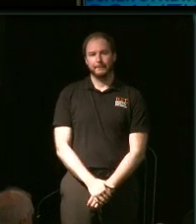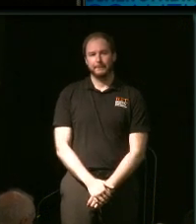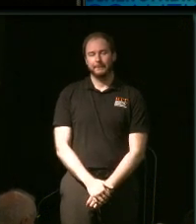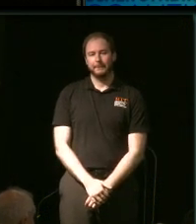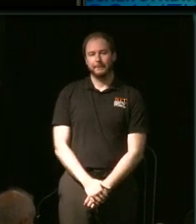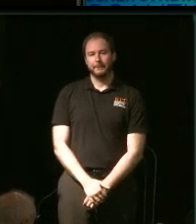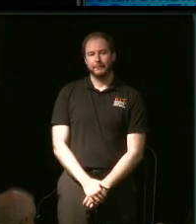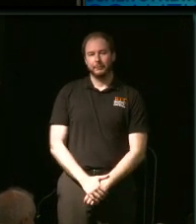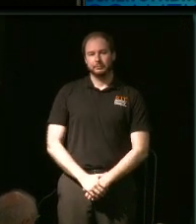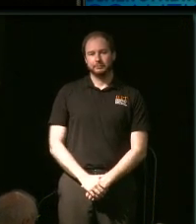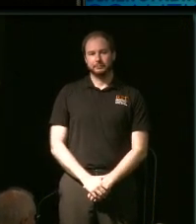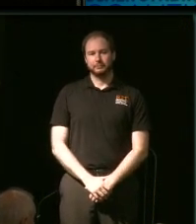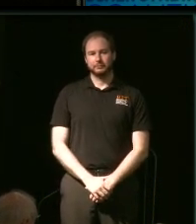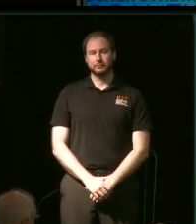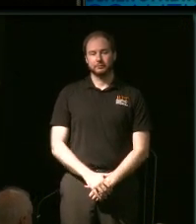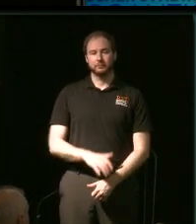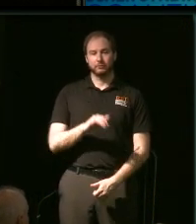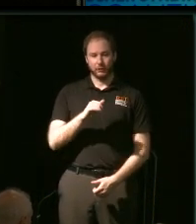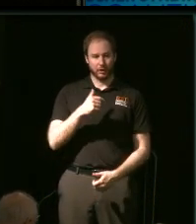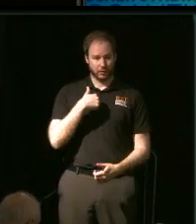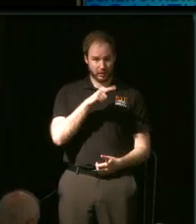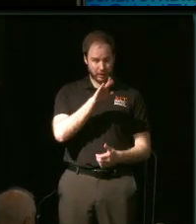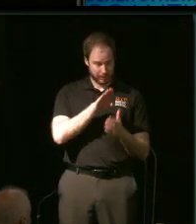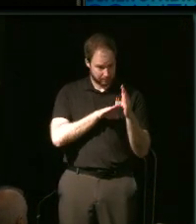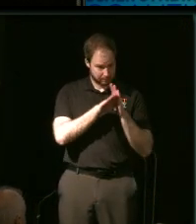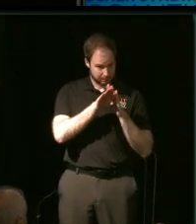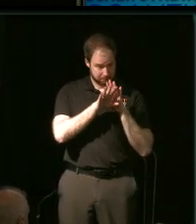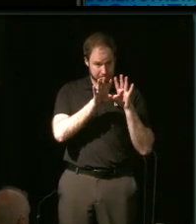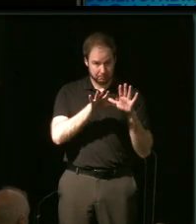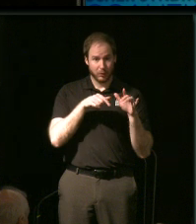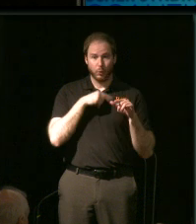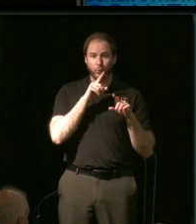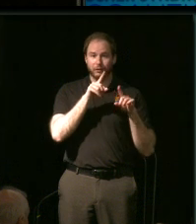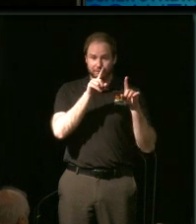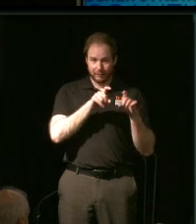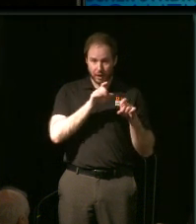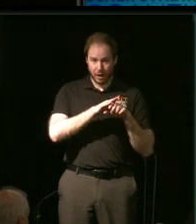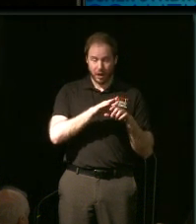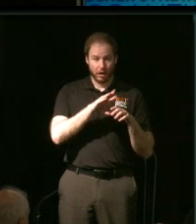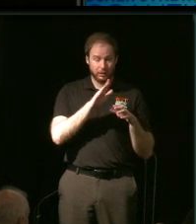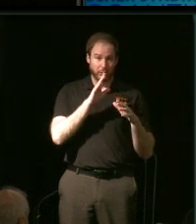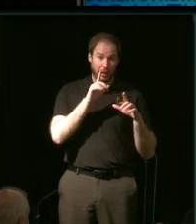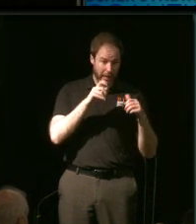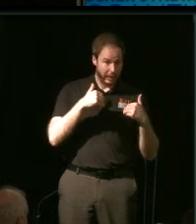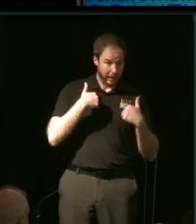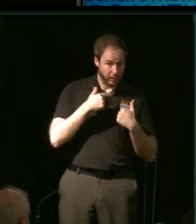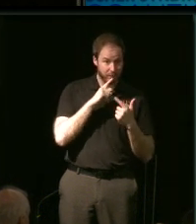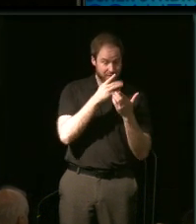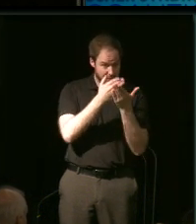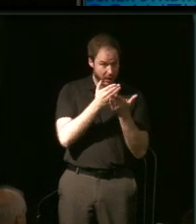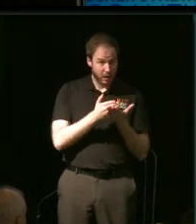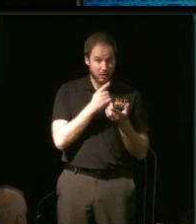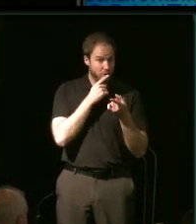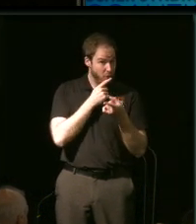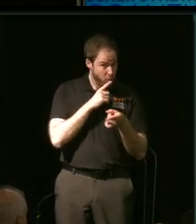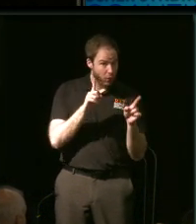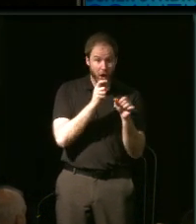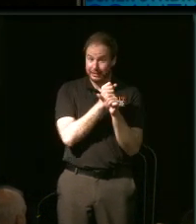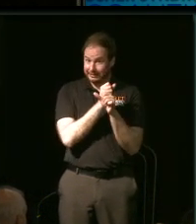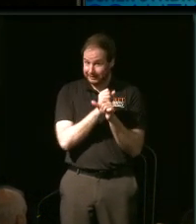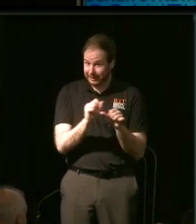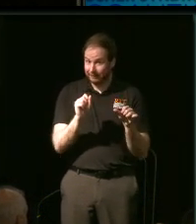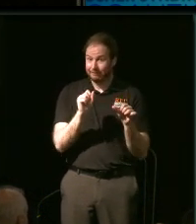We validate the drugs in the animals. We test to see if the drugs are working and whether they're